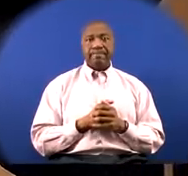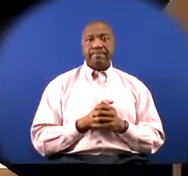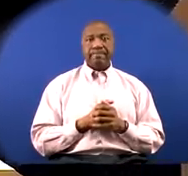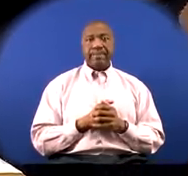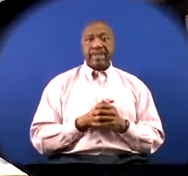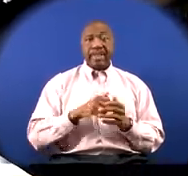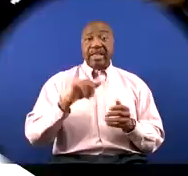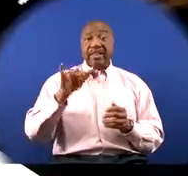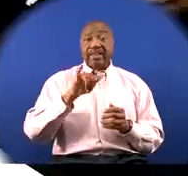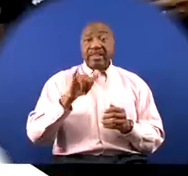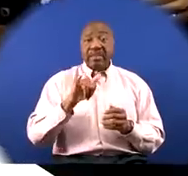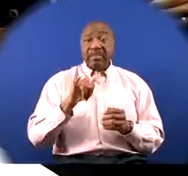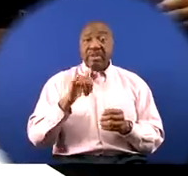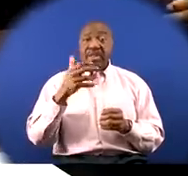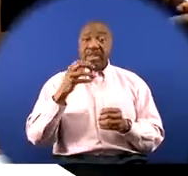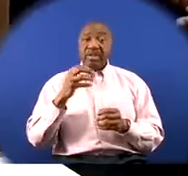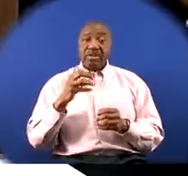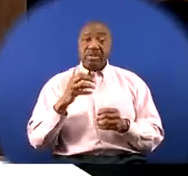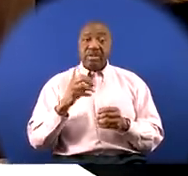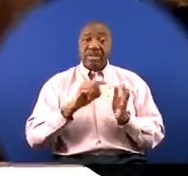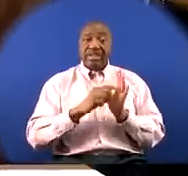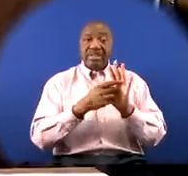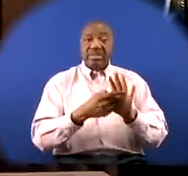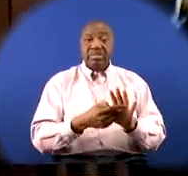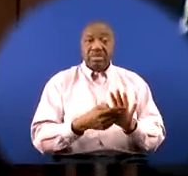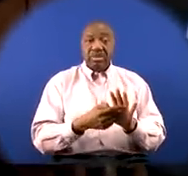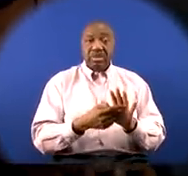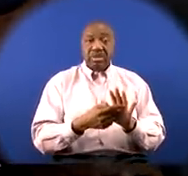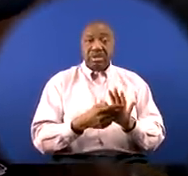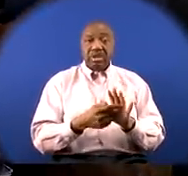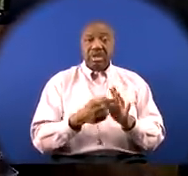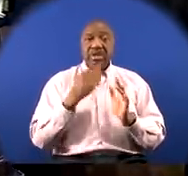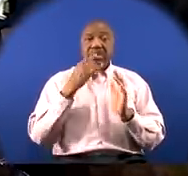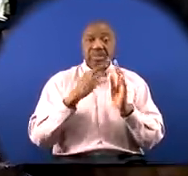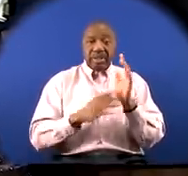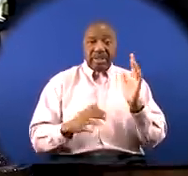We hold in our hands a symbol of the shed blood of the Lord Jesus Christ.